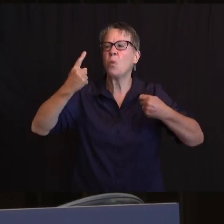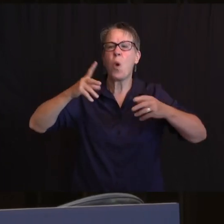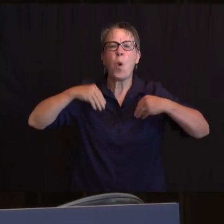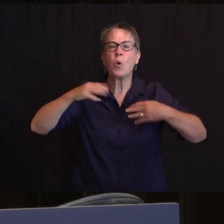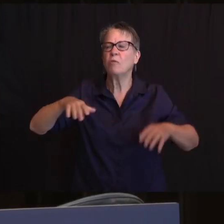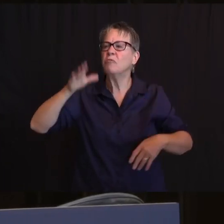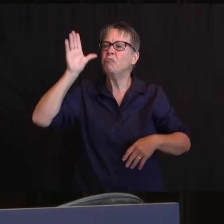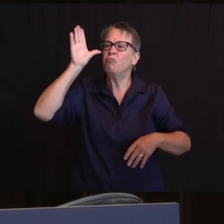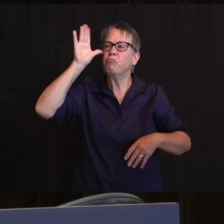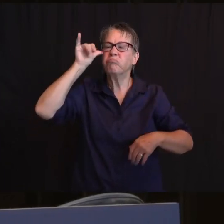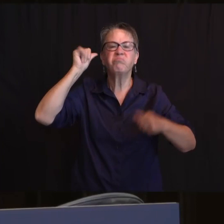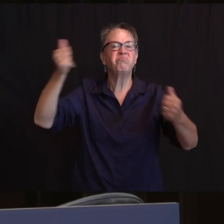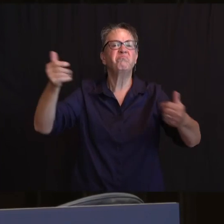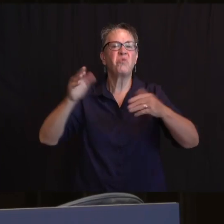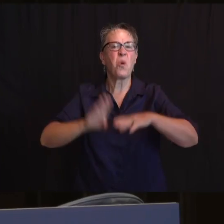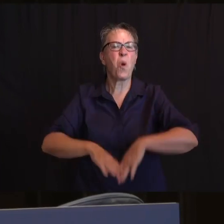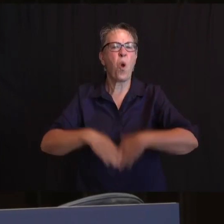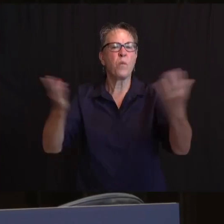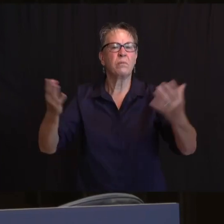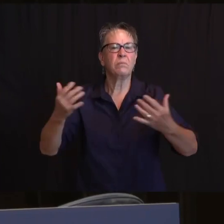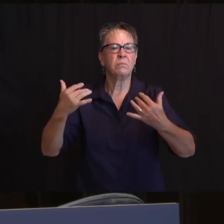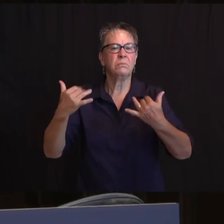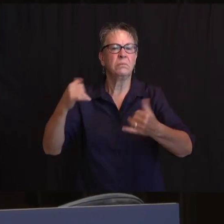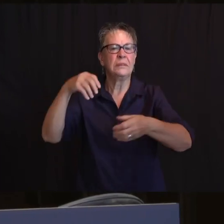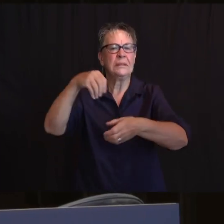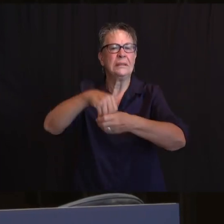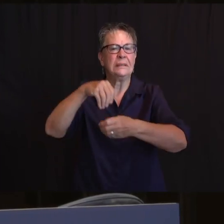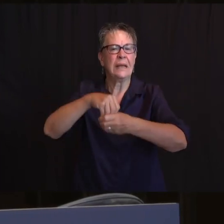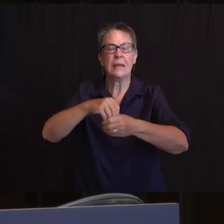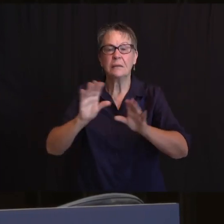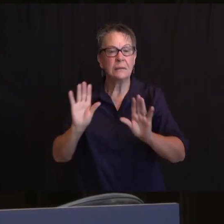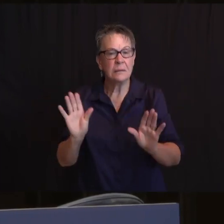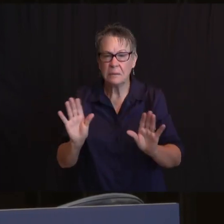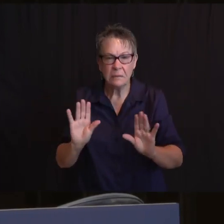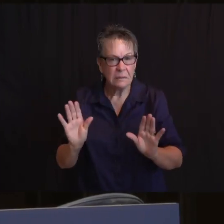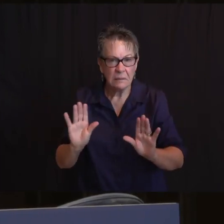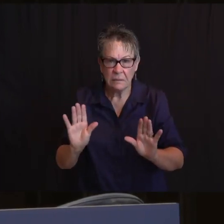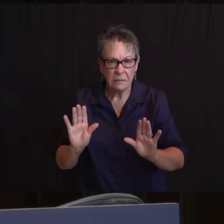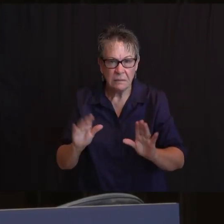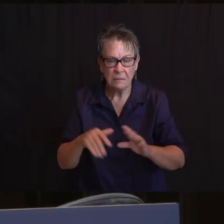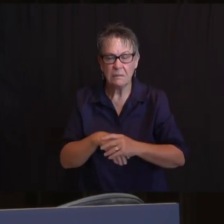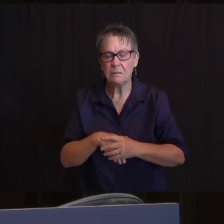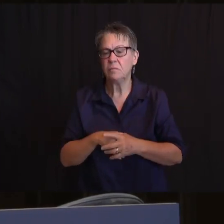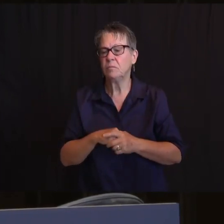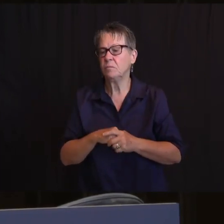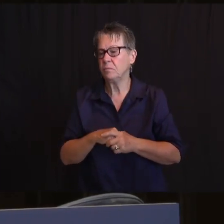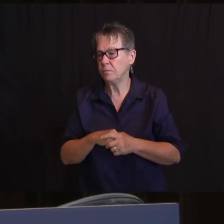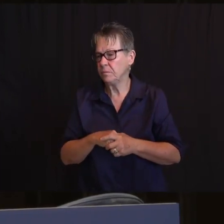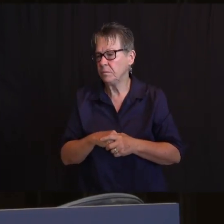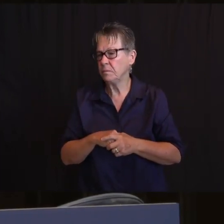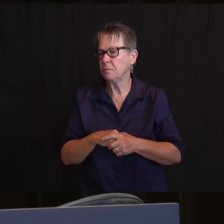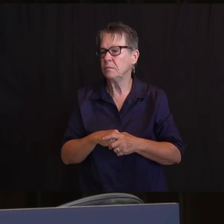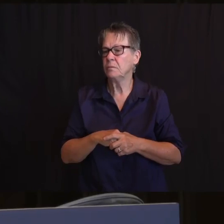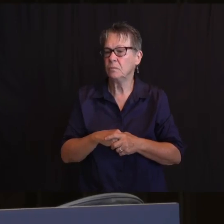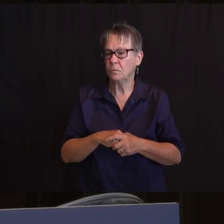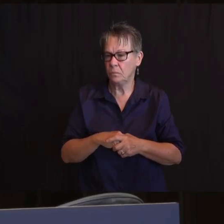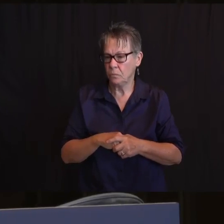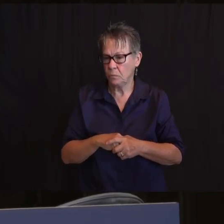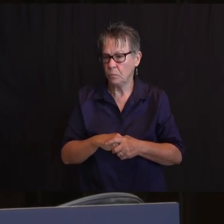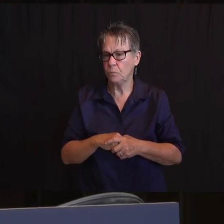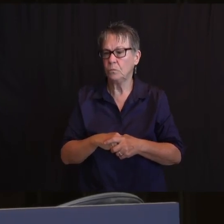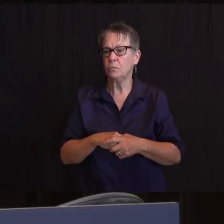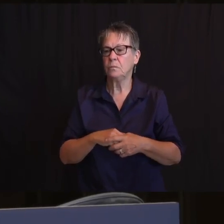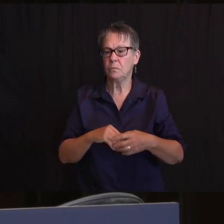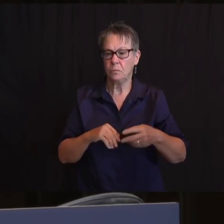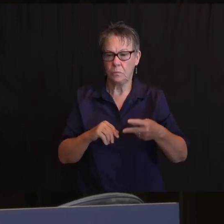which we've talked about the past few days, is the monitoring of those two tropical depressions. One is about 100 miles east of Honduras right now. Looks